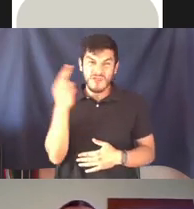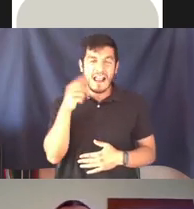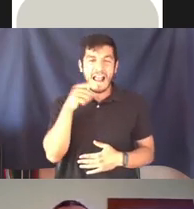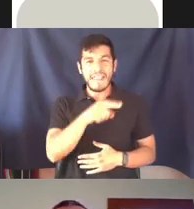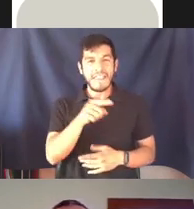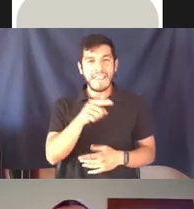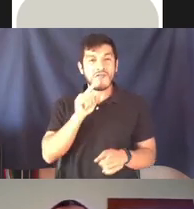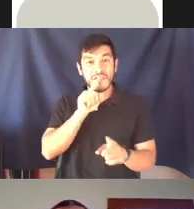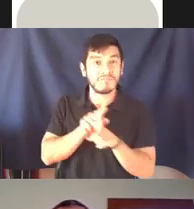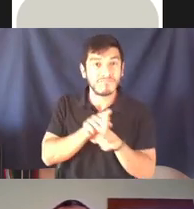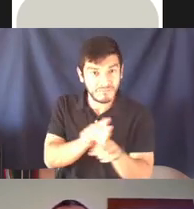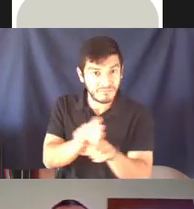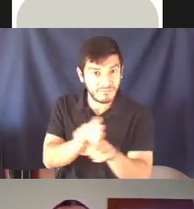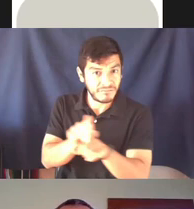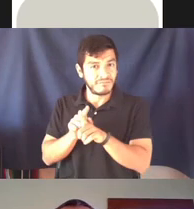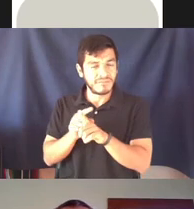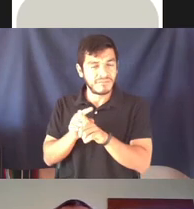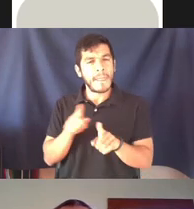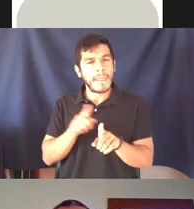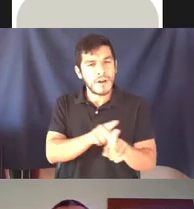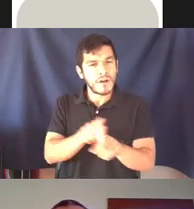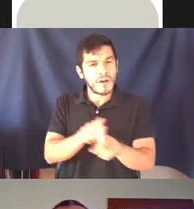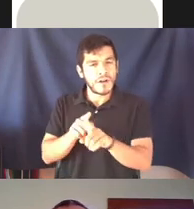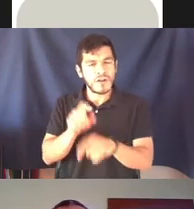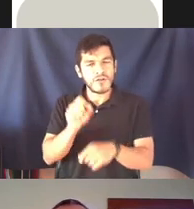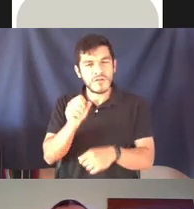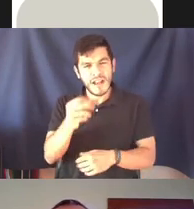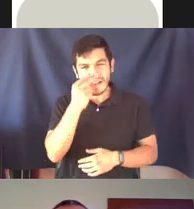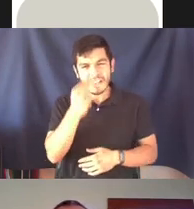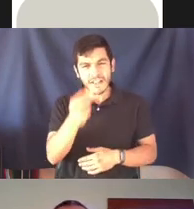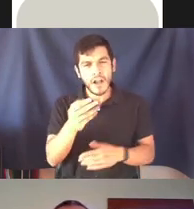mentoring, and if you see this kind of throughout the age range, right? As kids get